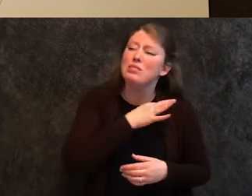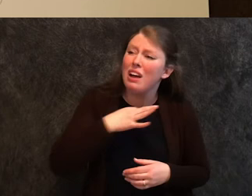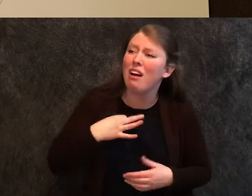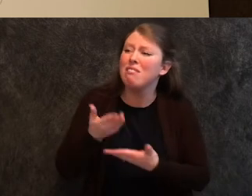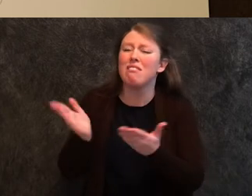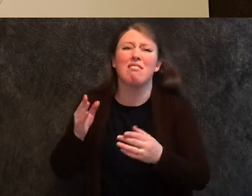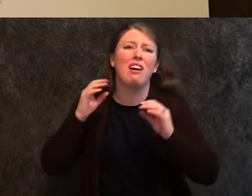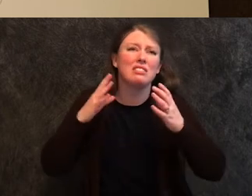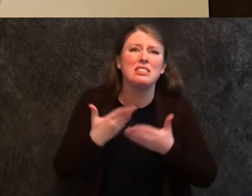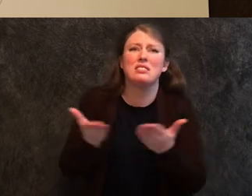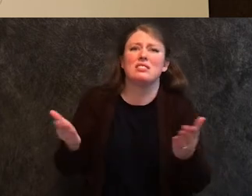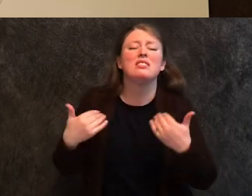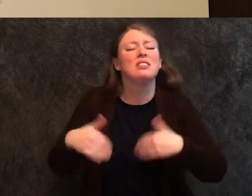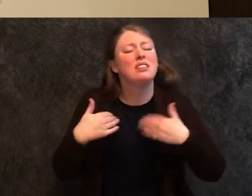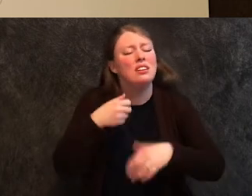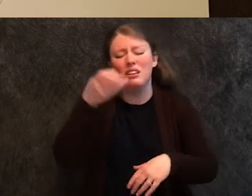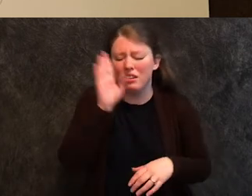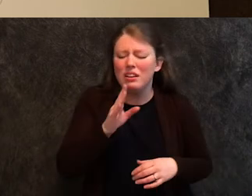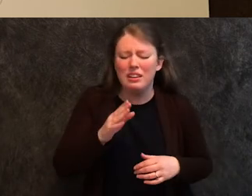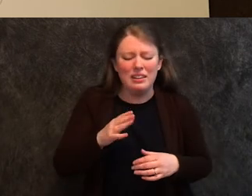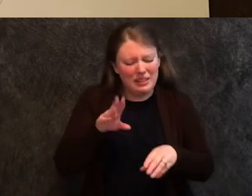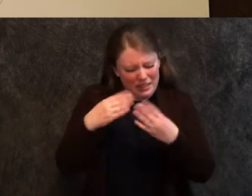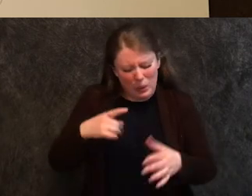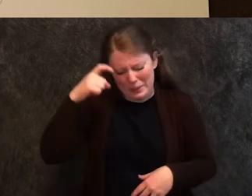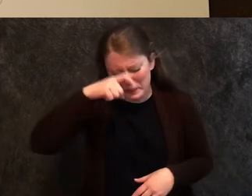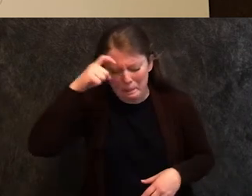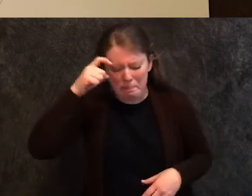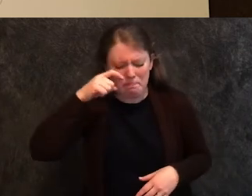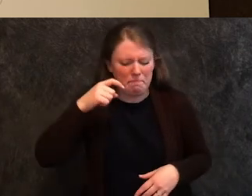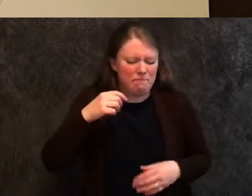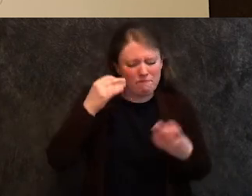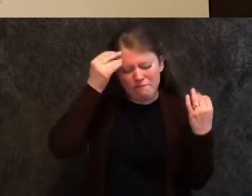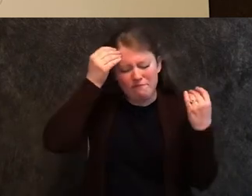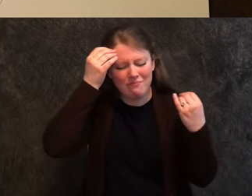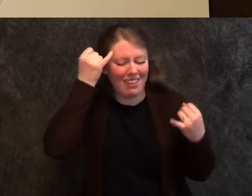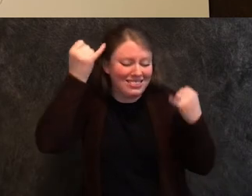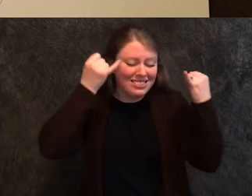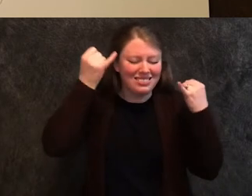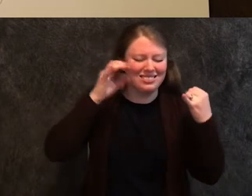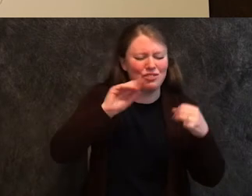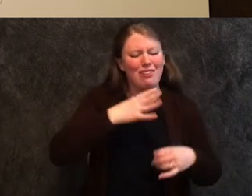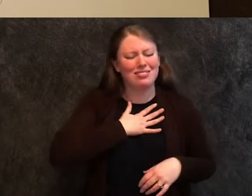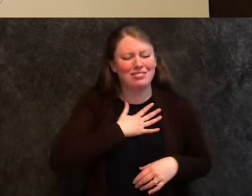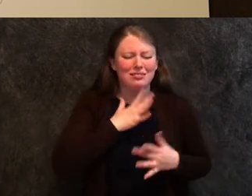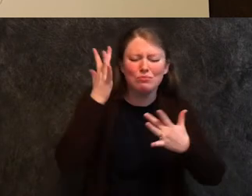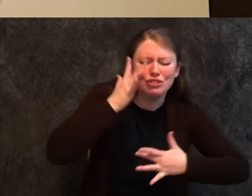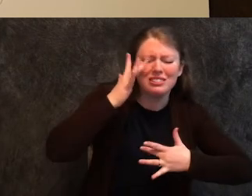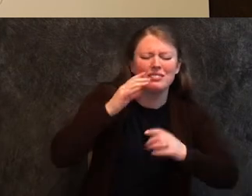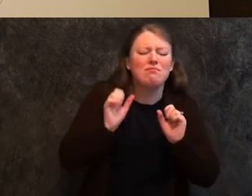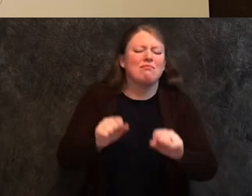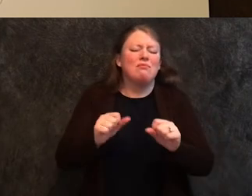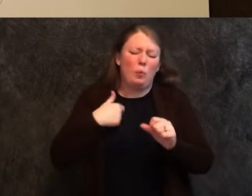go about their business, Lord God, may you give them wisdom and insight and innovation and grace and mercy, Lord God, that we